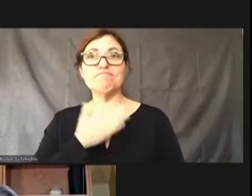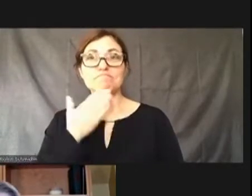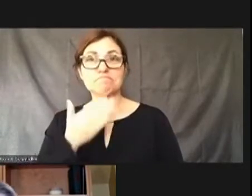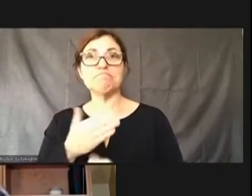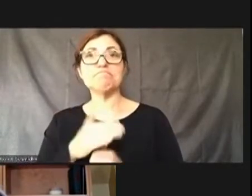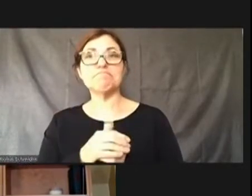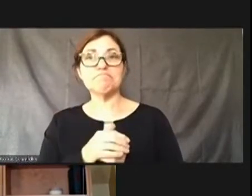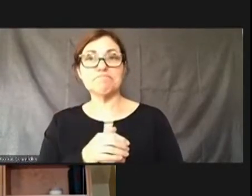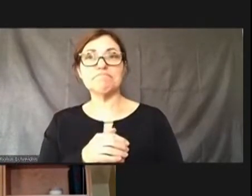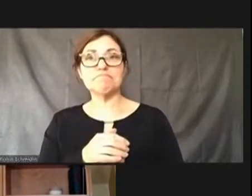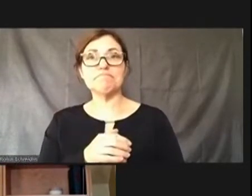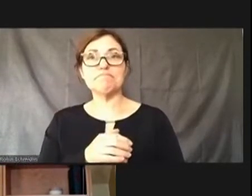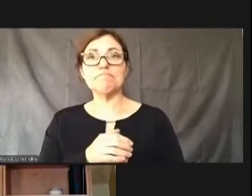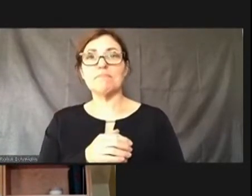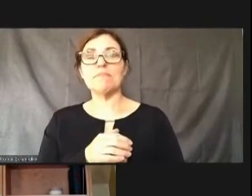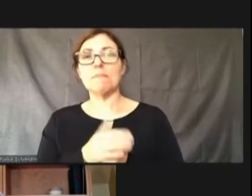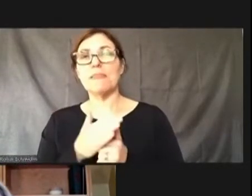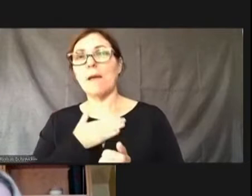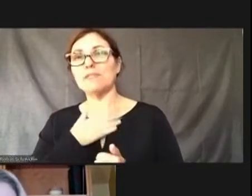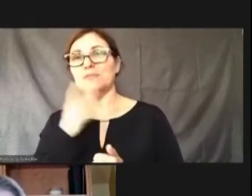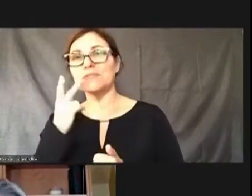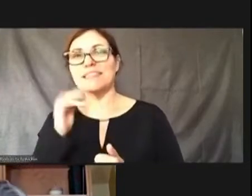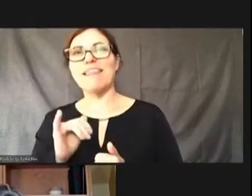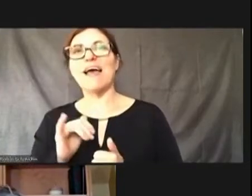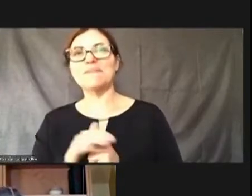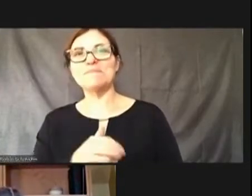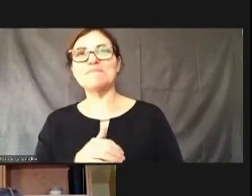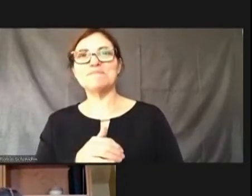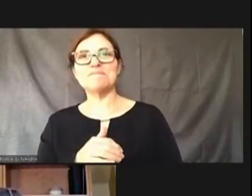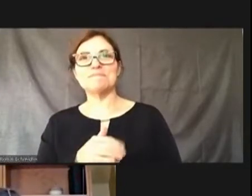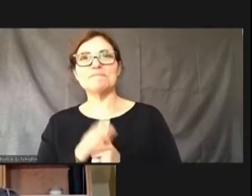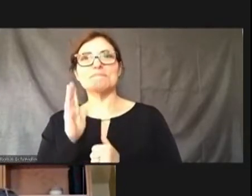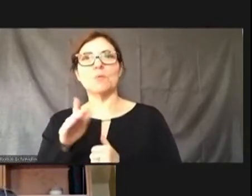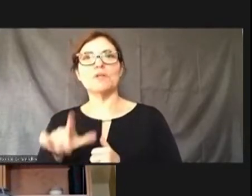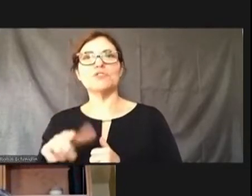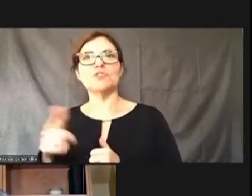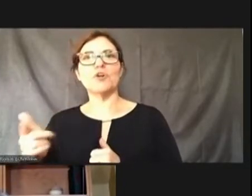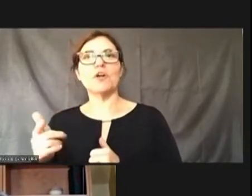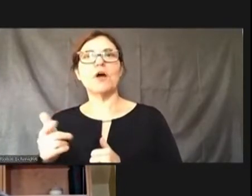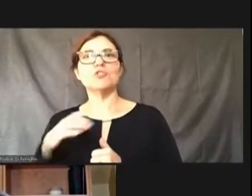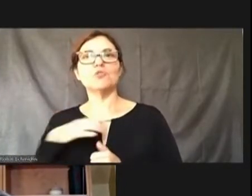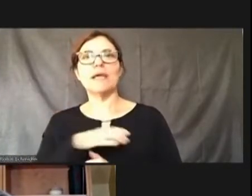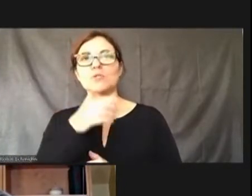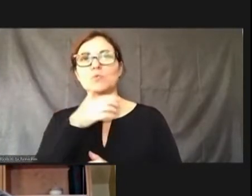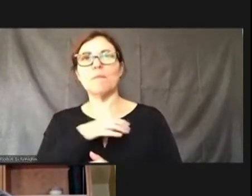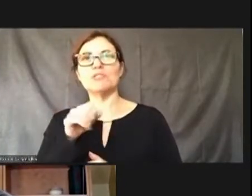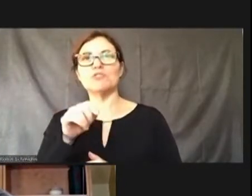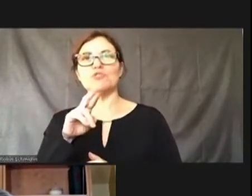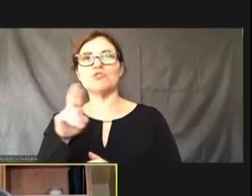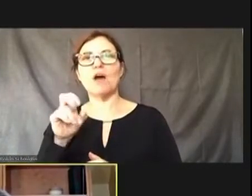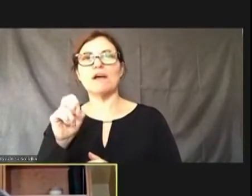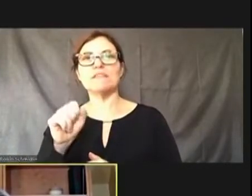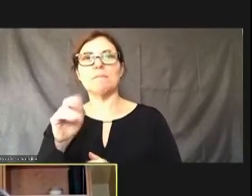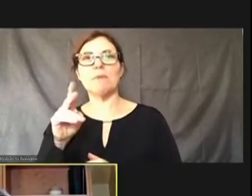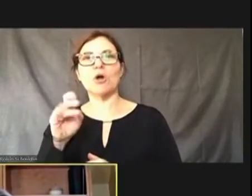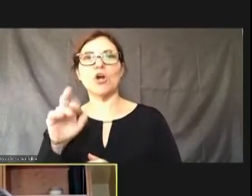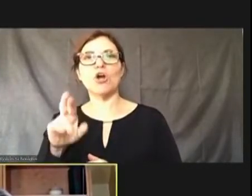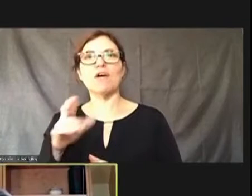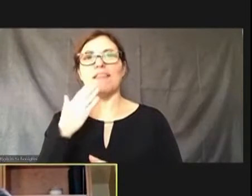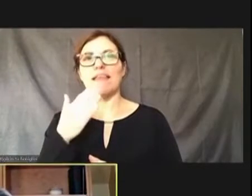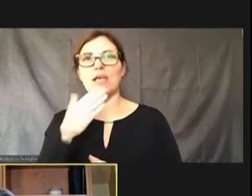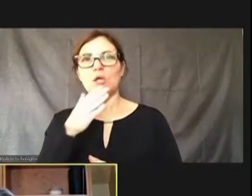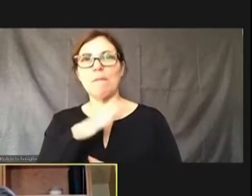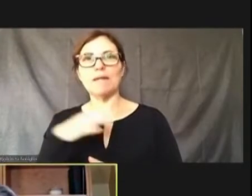So happy to see that. And I'll turn it over to Councilwoman Strasburger. Thank you, Madam Chair. Thank